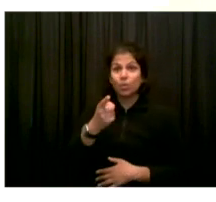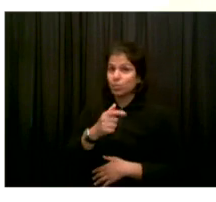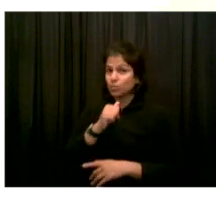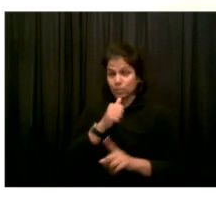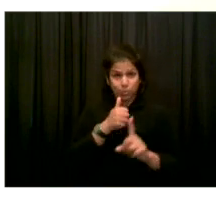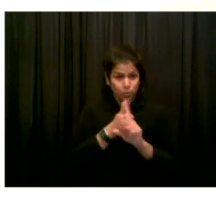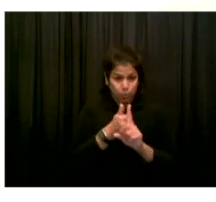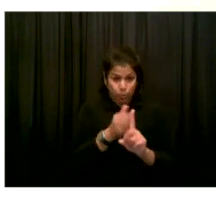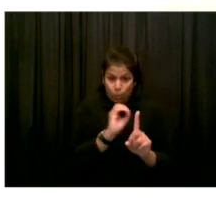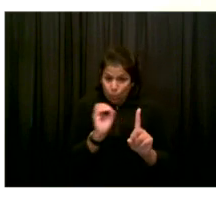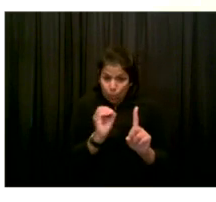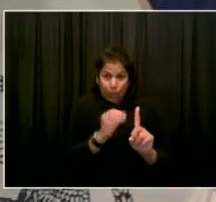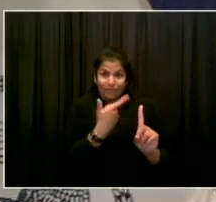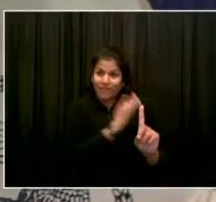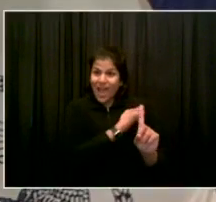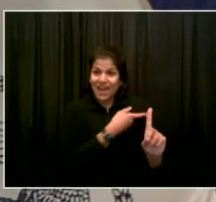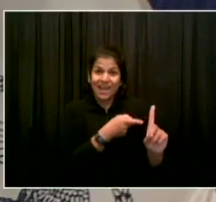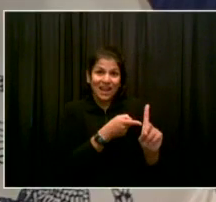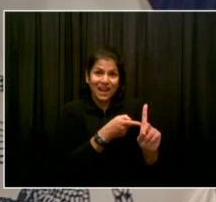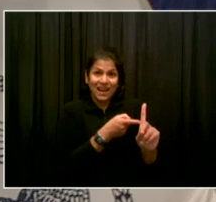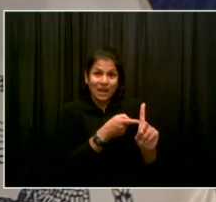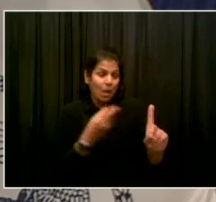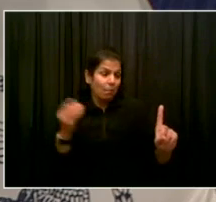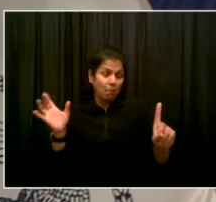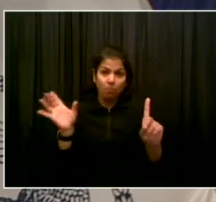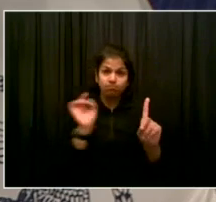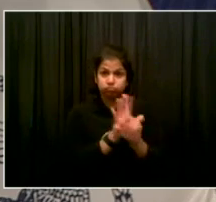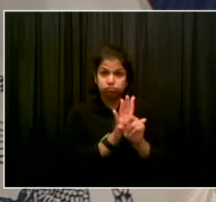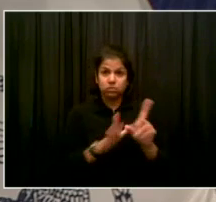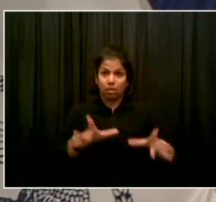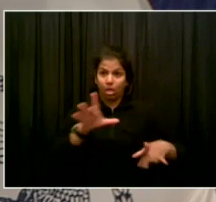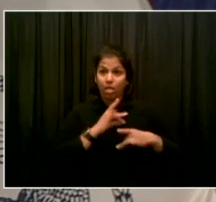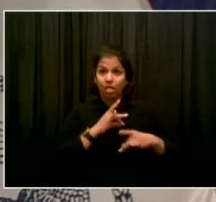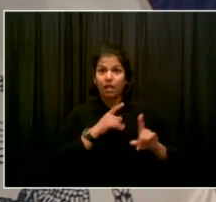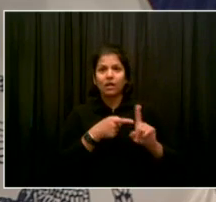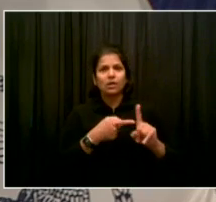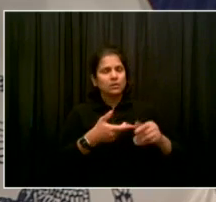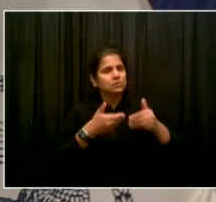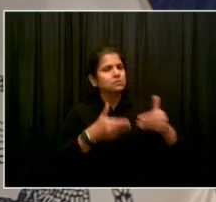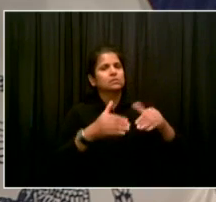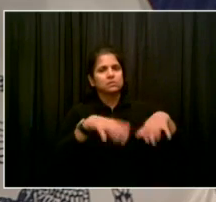guidance. Thank you, sir. Thank you. The next is Michael Gartland from the Daily News.